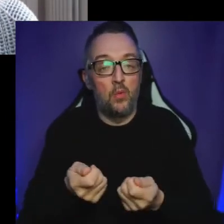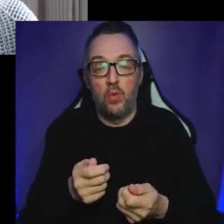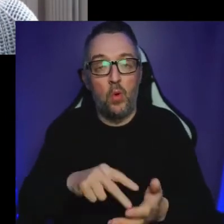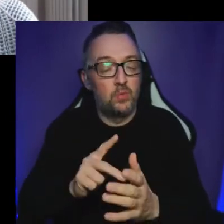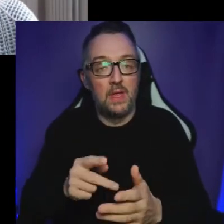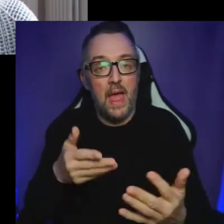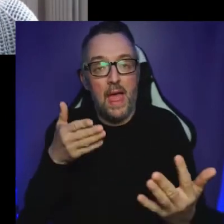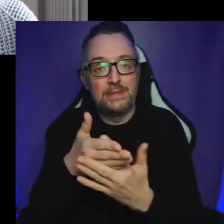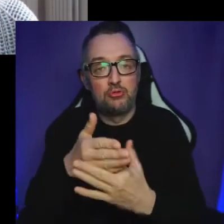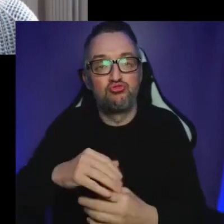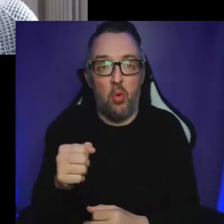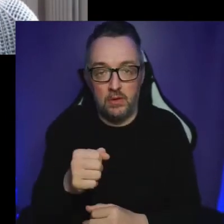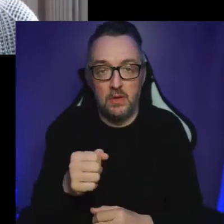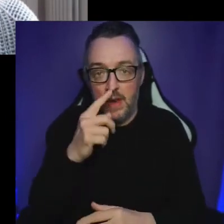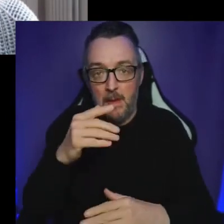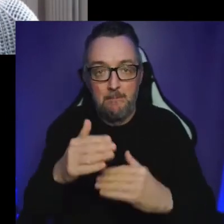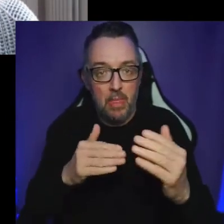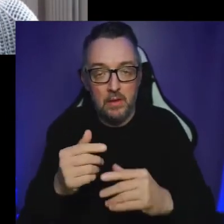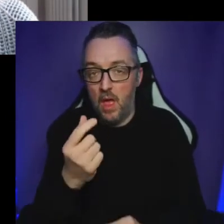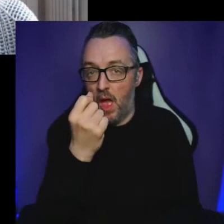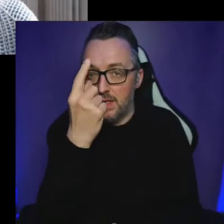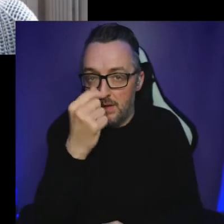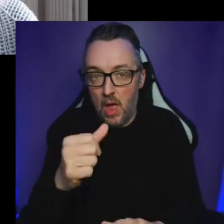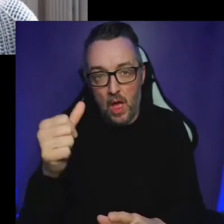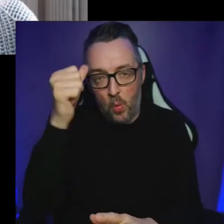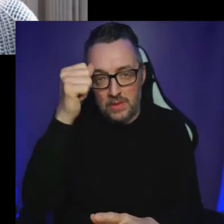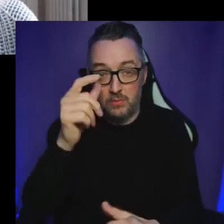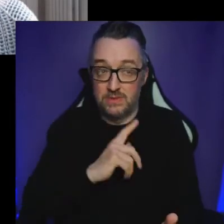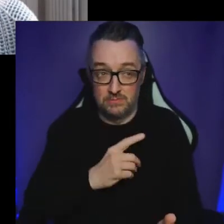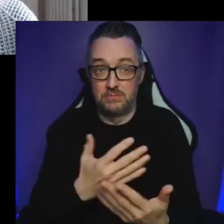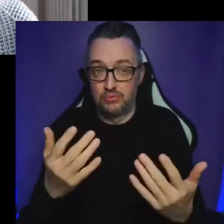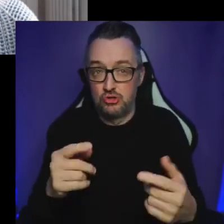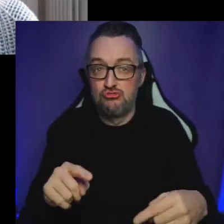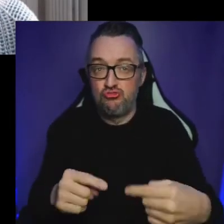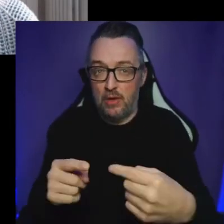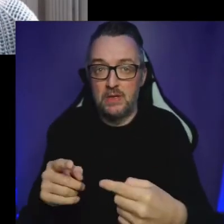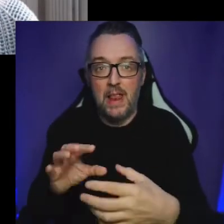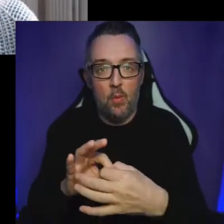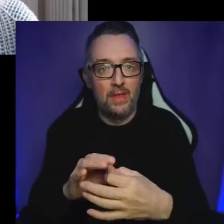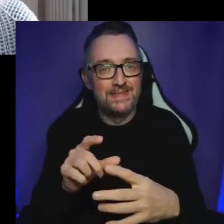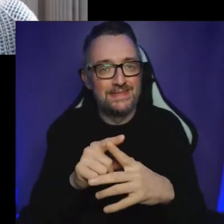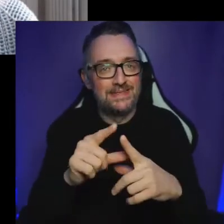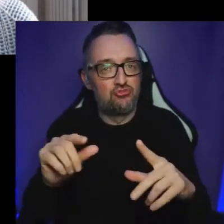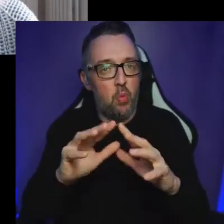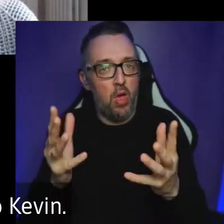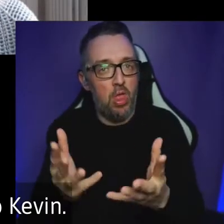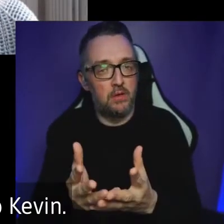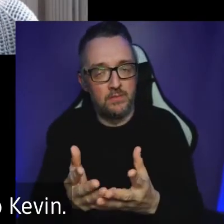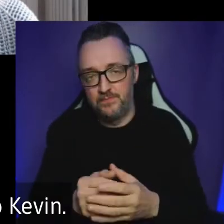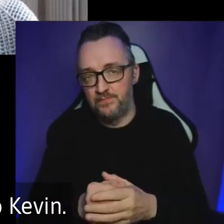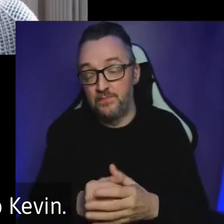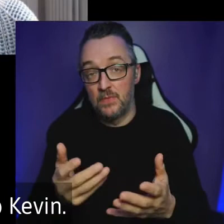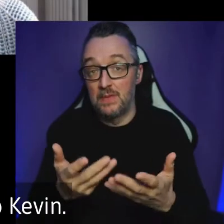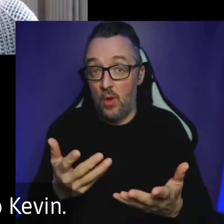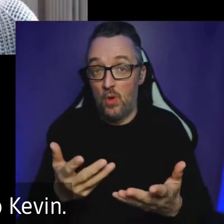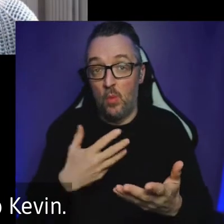conference to help build understanding, awareness and knowledge of the challenges and opportunities the digital world presents for disabled people. Now, without